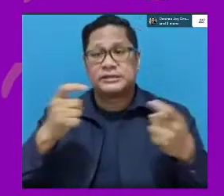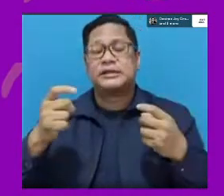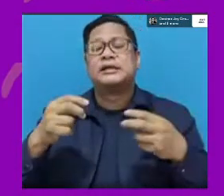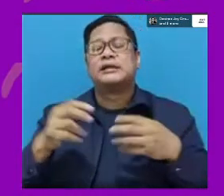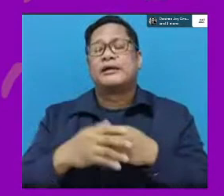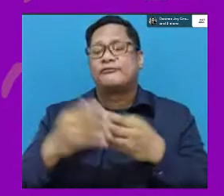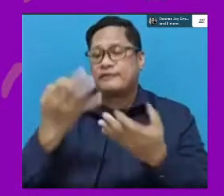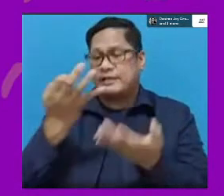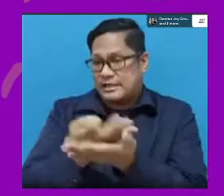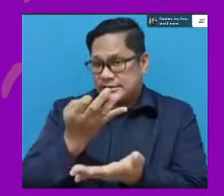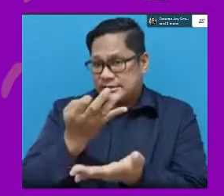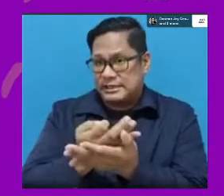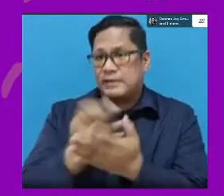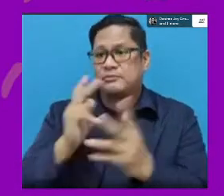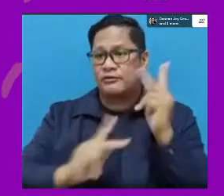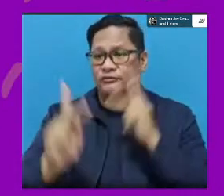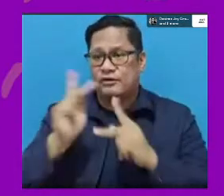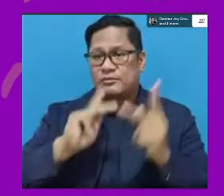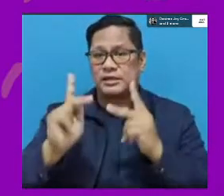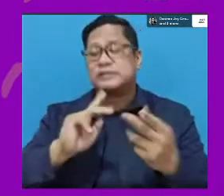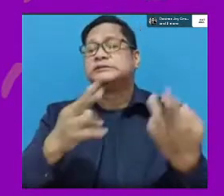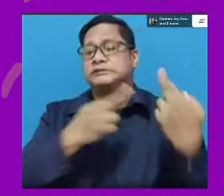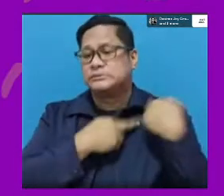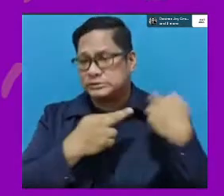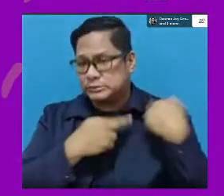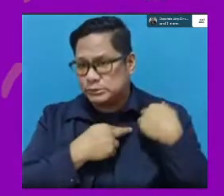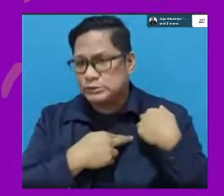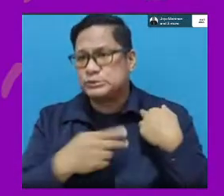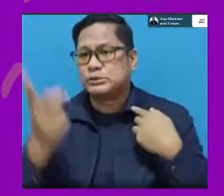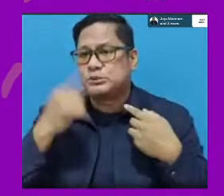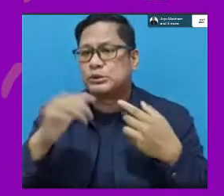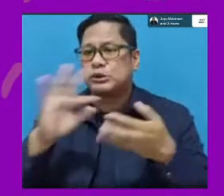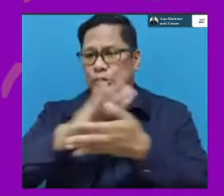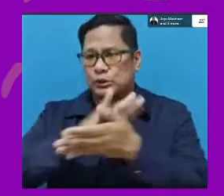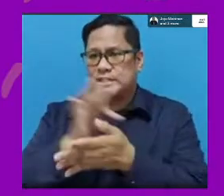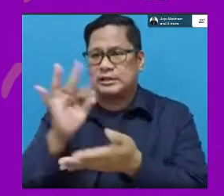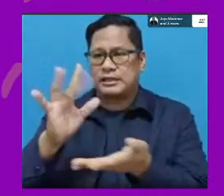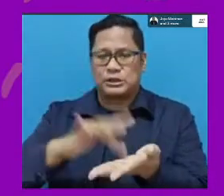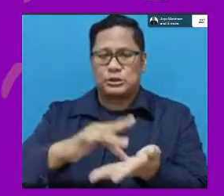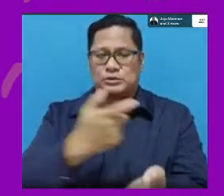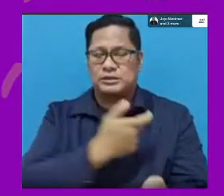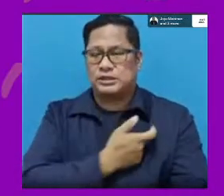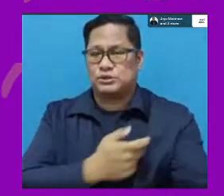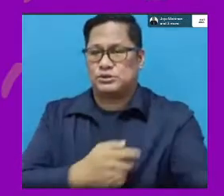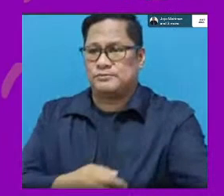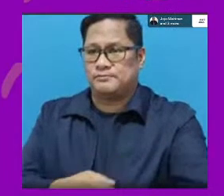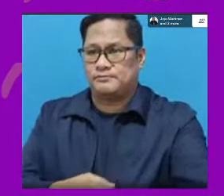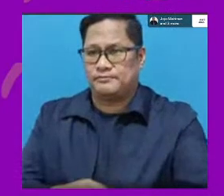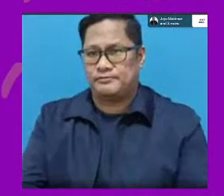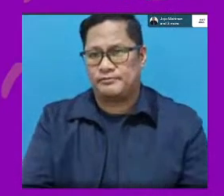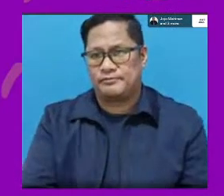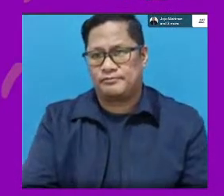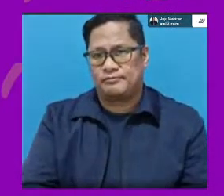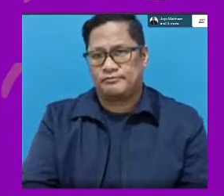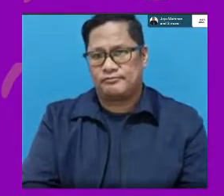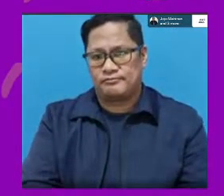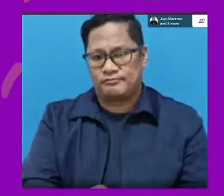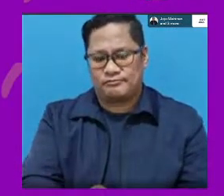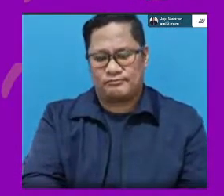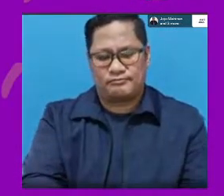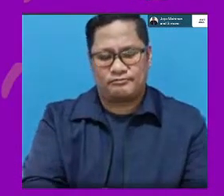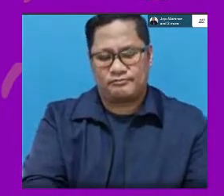financing, and performance accountability measures for COVID-19 immunization. Next slide, please.